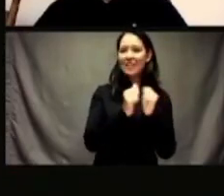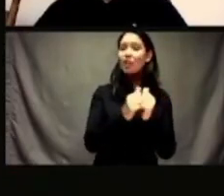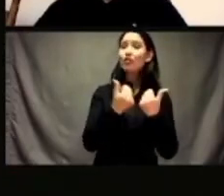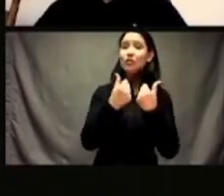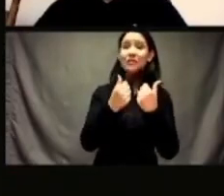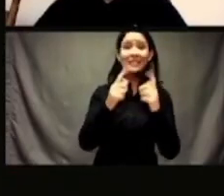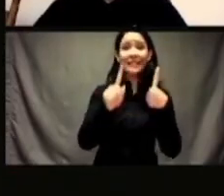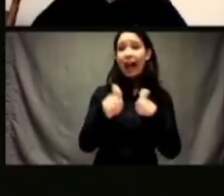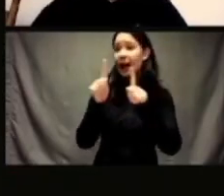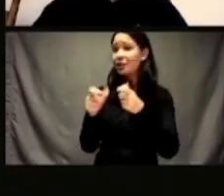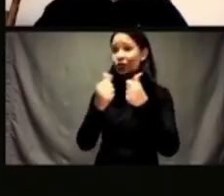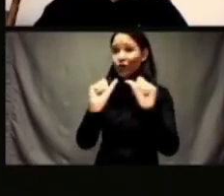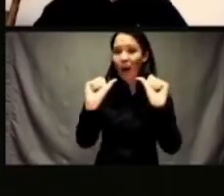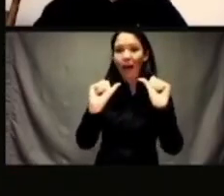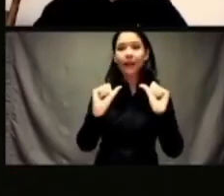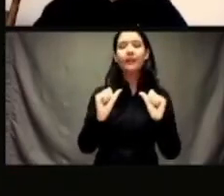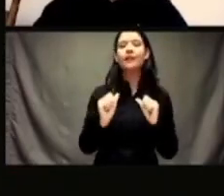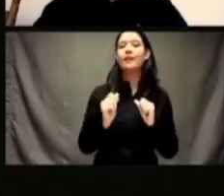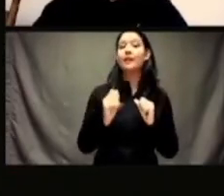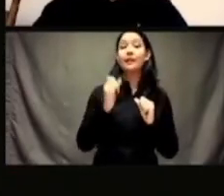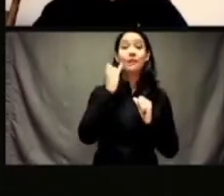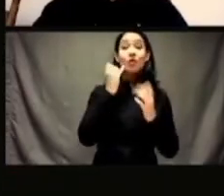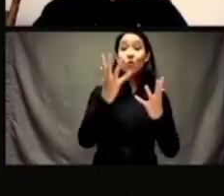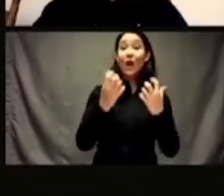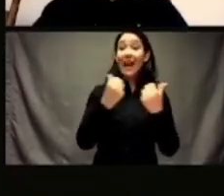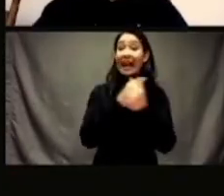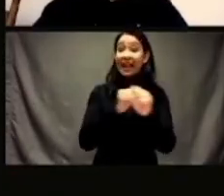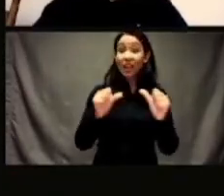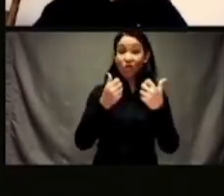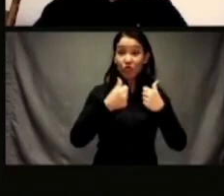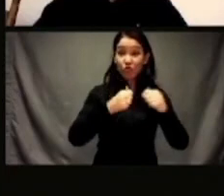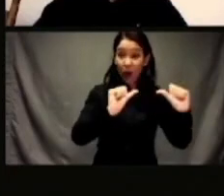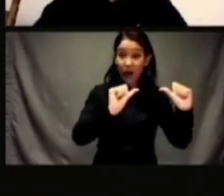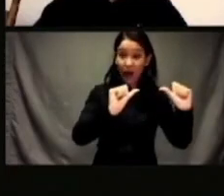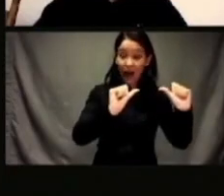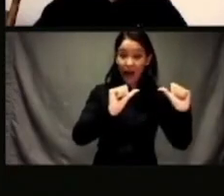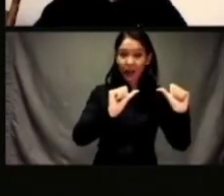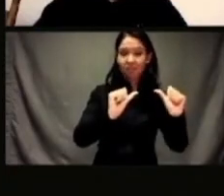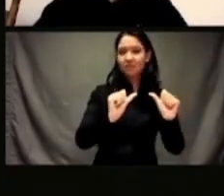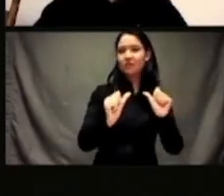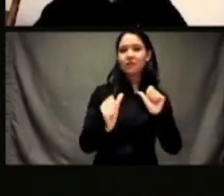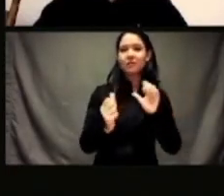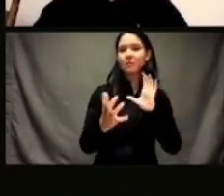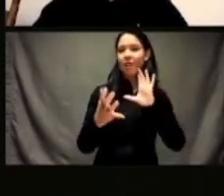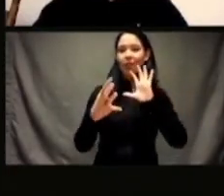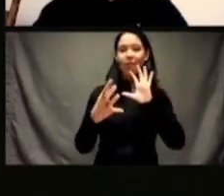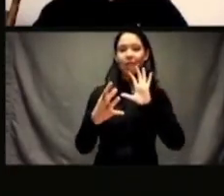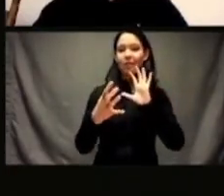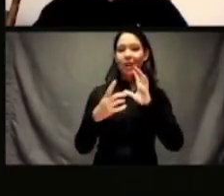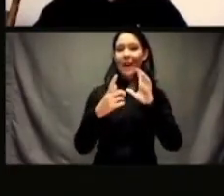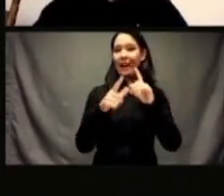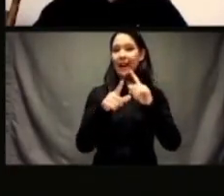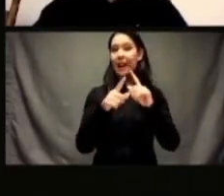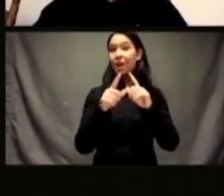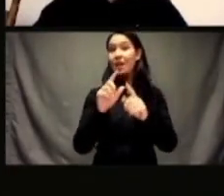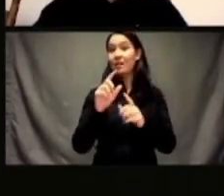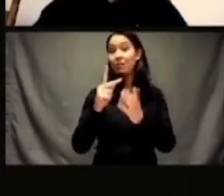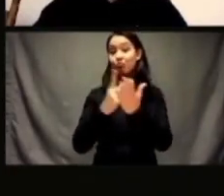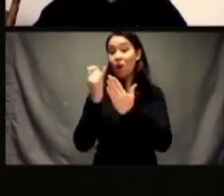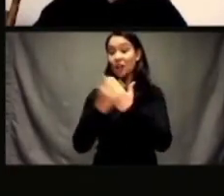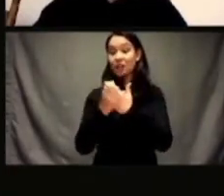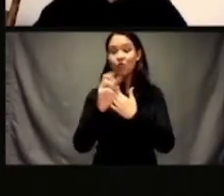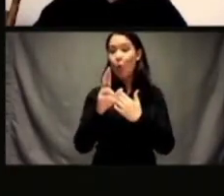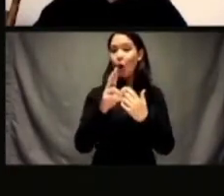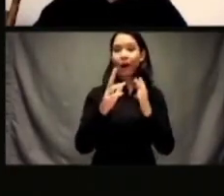out. Tweet if you want anything that you've tried out, and just tag us on there, and or any things that you want to ask us by